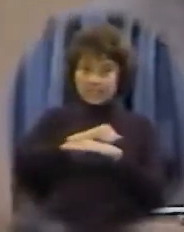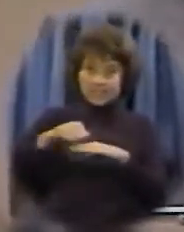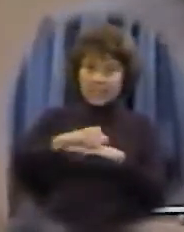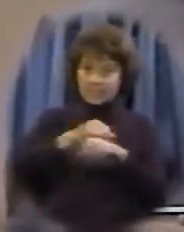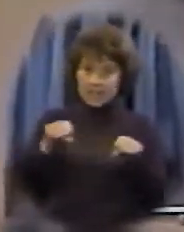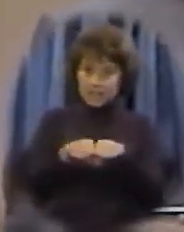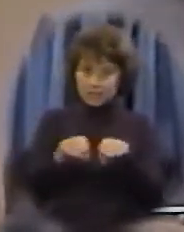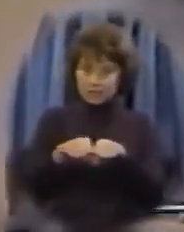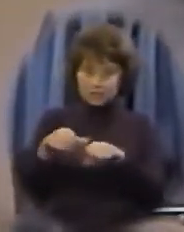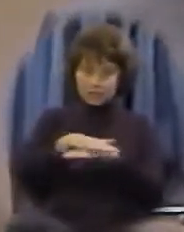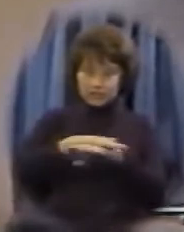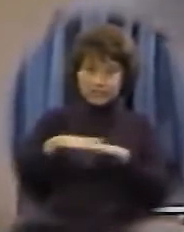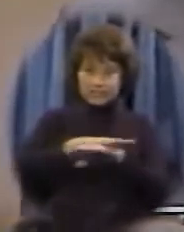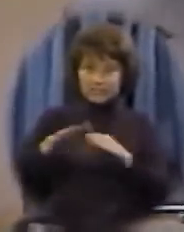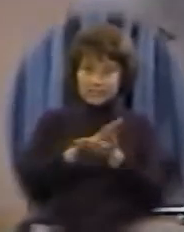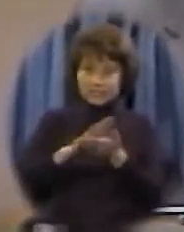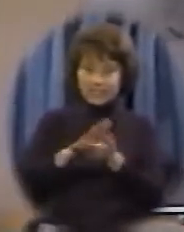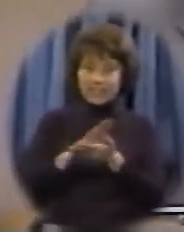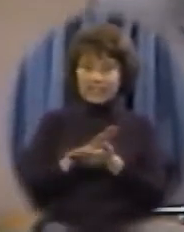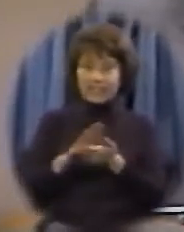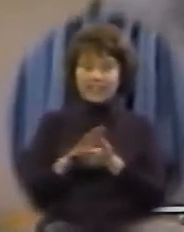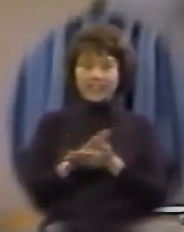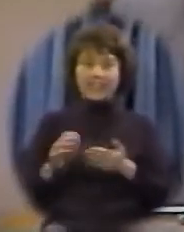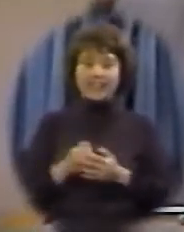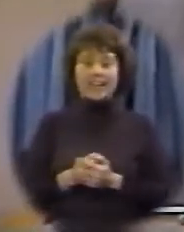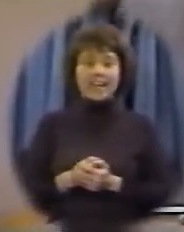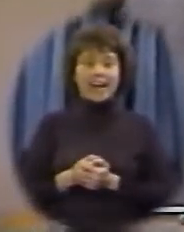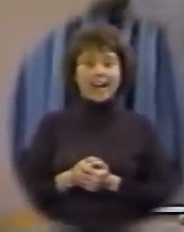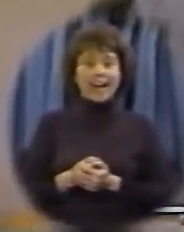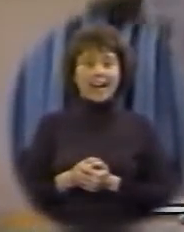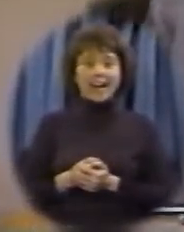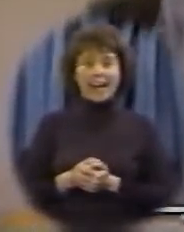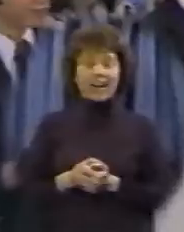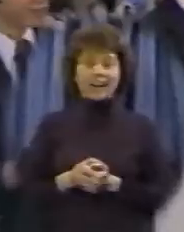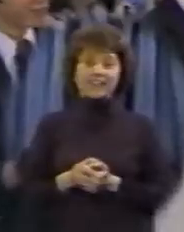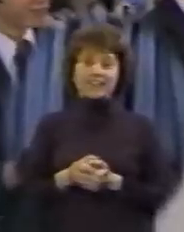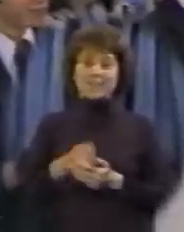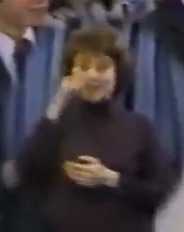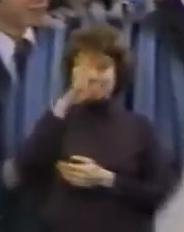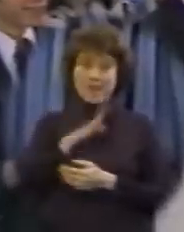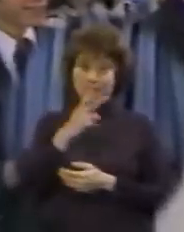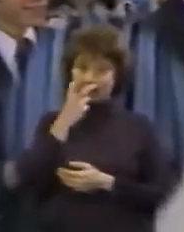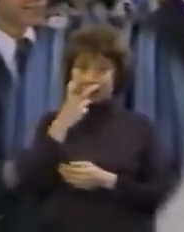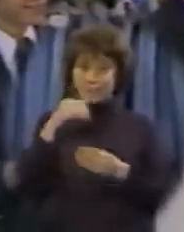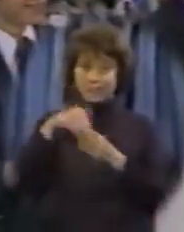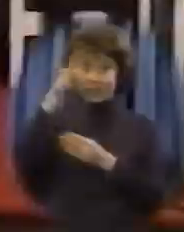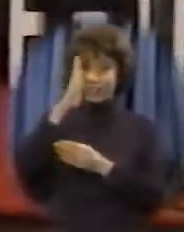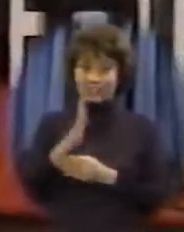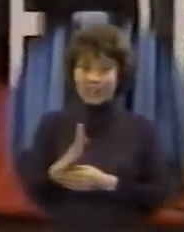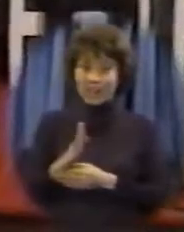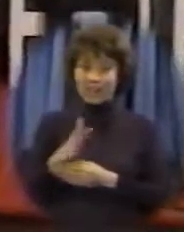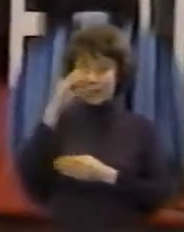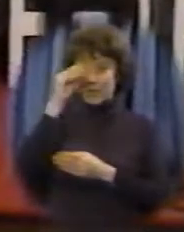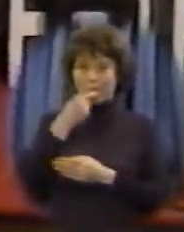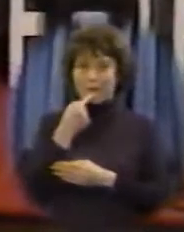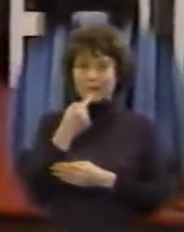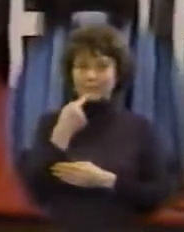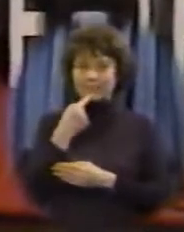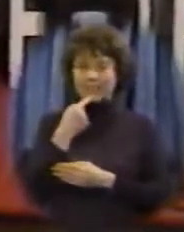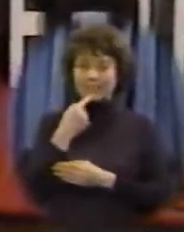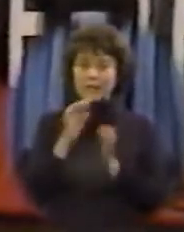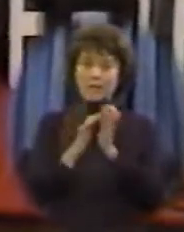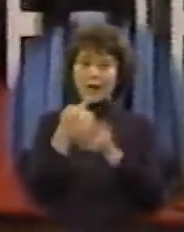the fool has said in his heart there's no God, but you done blabbed it right out of your big mouth, haven't you? Here's what I'm telling you. That's the reason